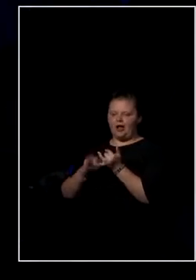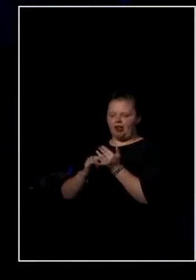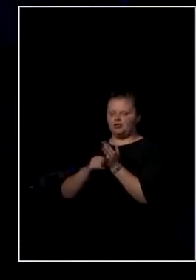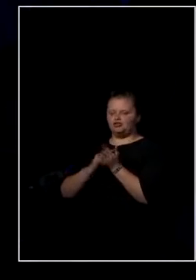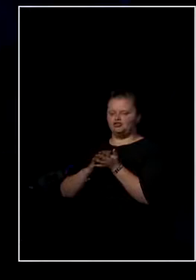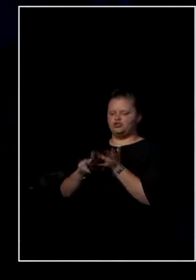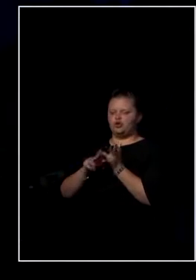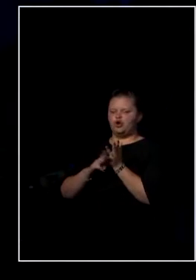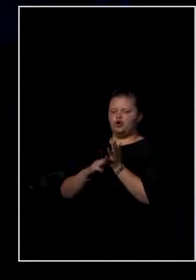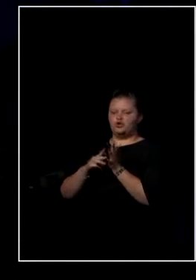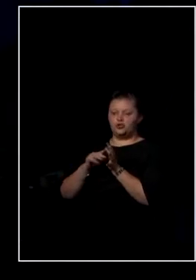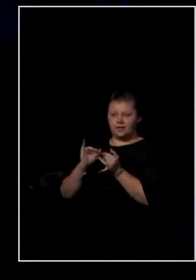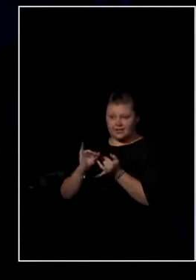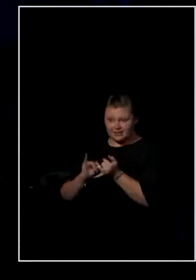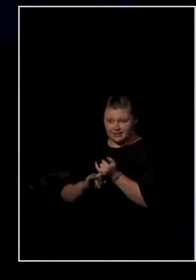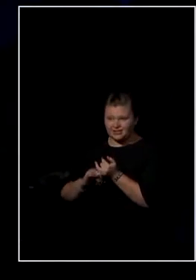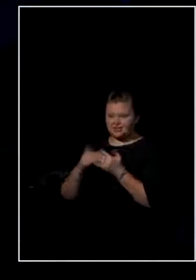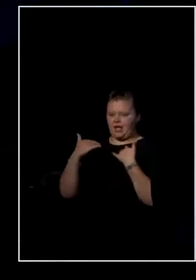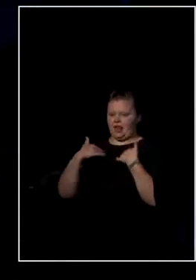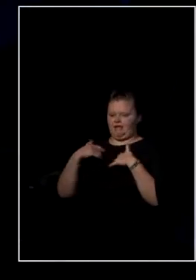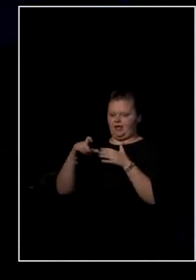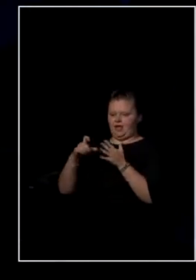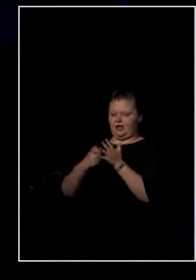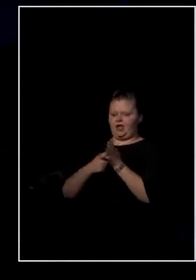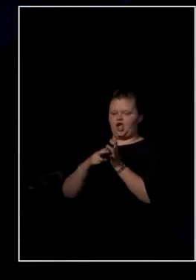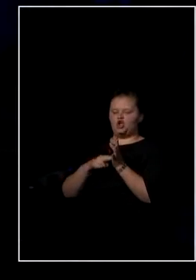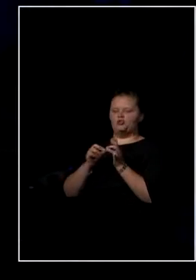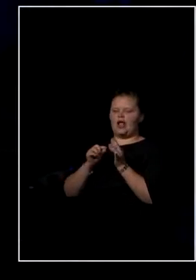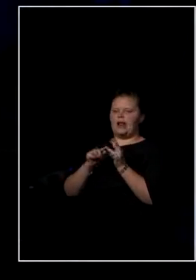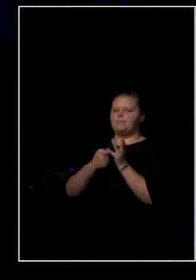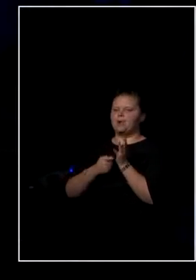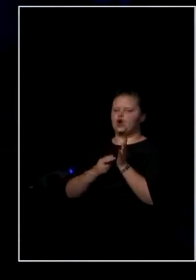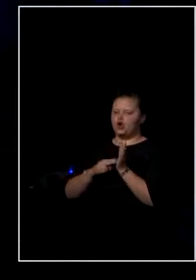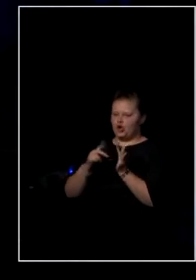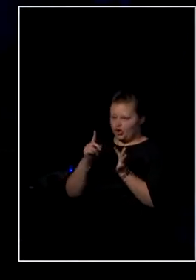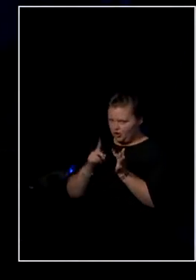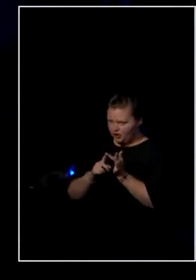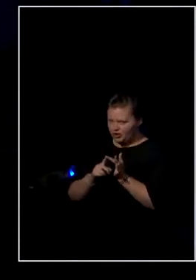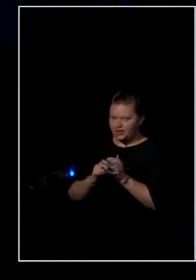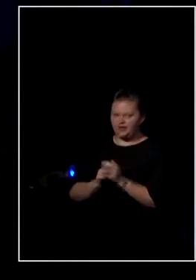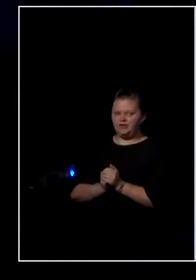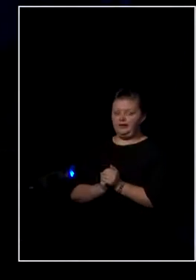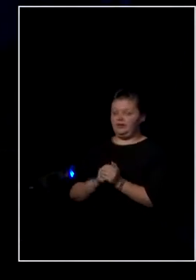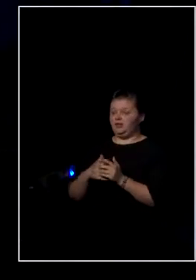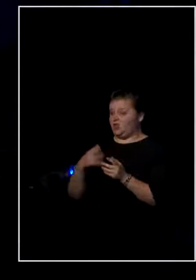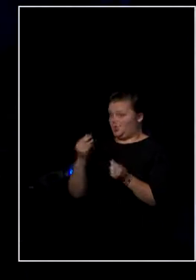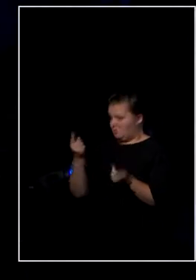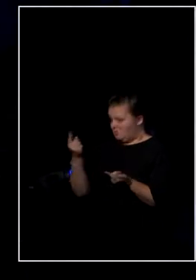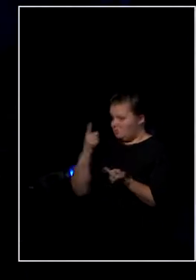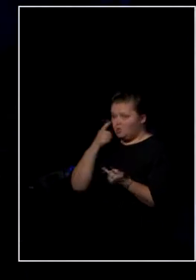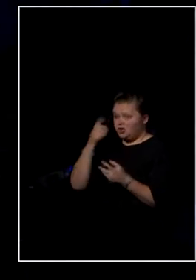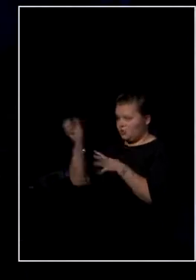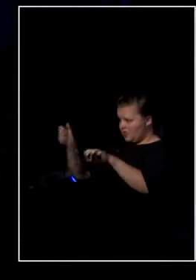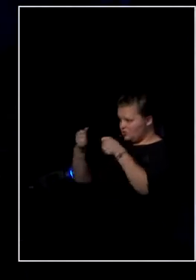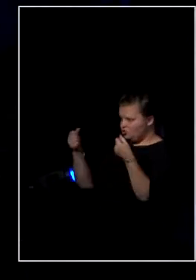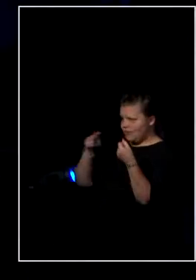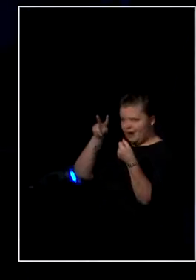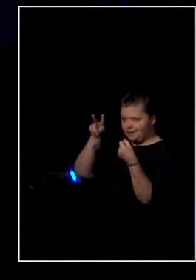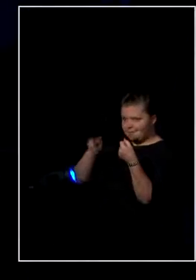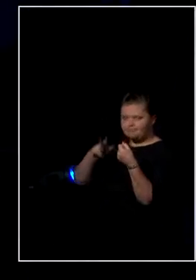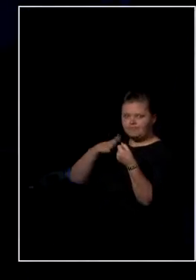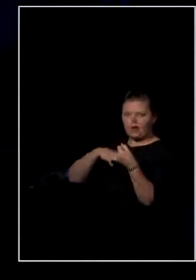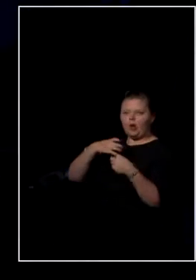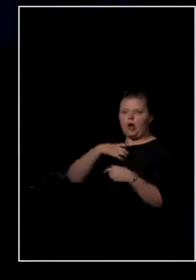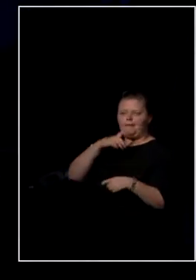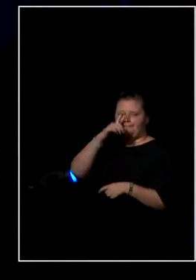and it was at a mitre, and Pauline saw this article in the newspaper about wanting